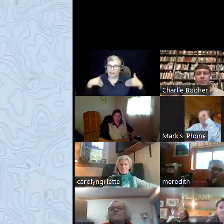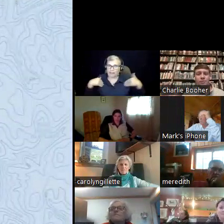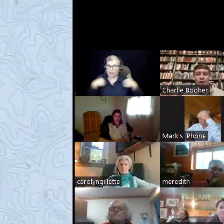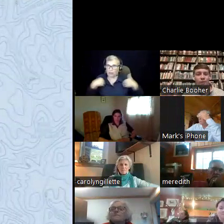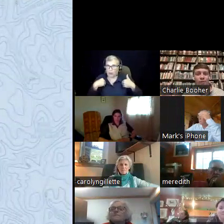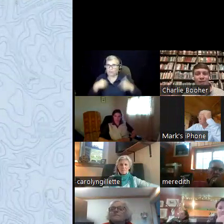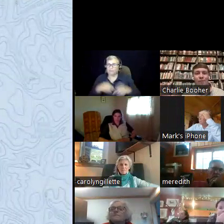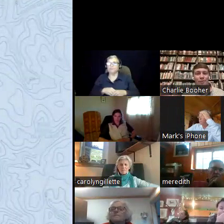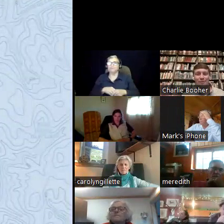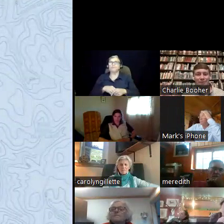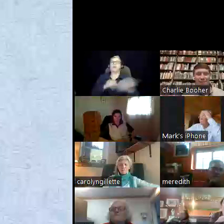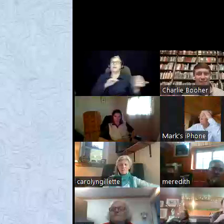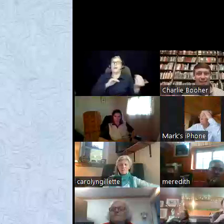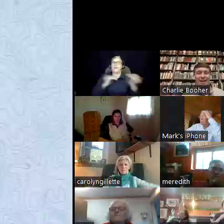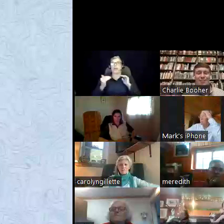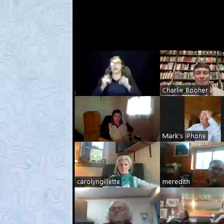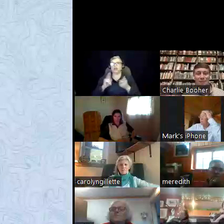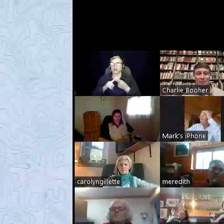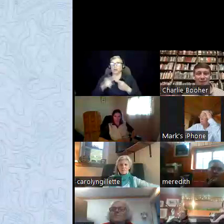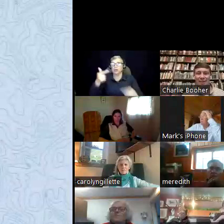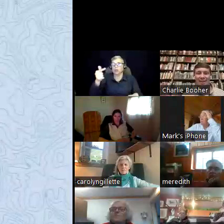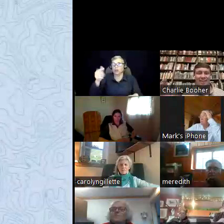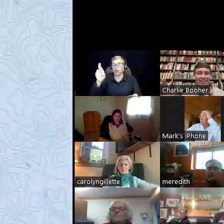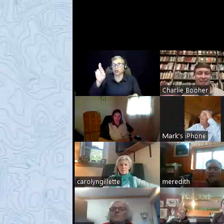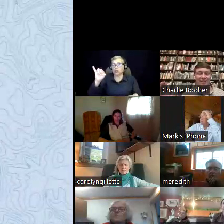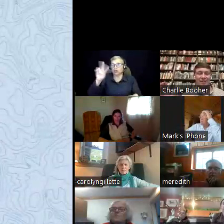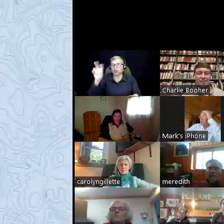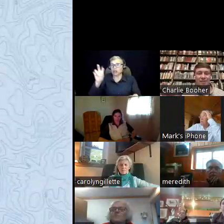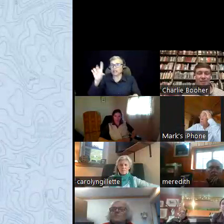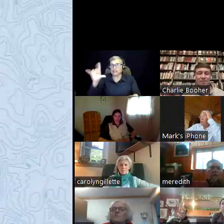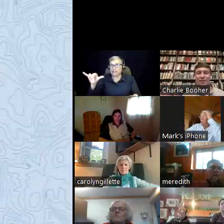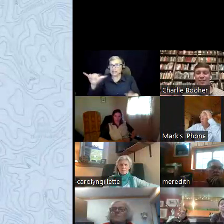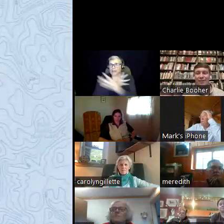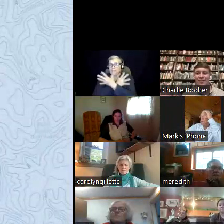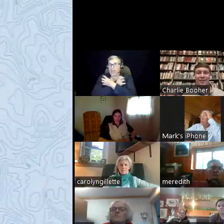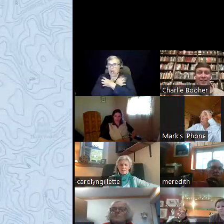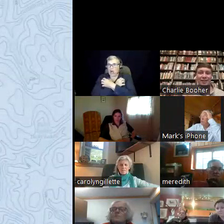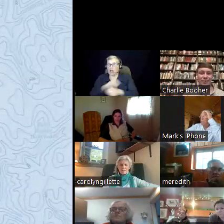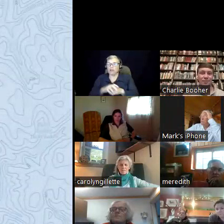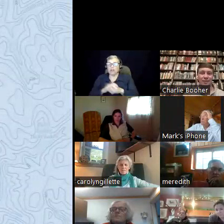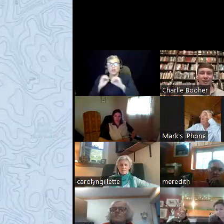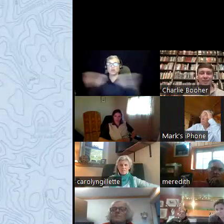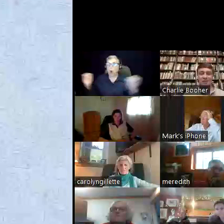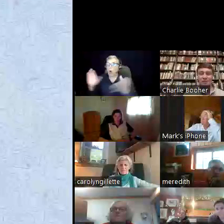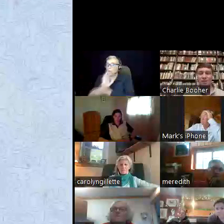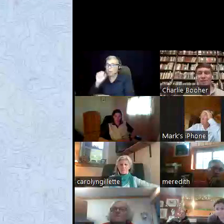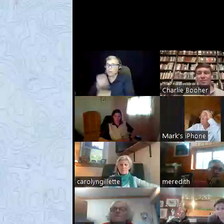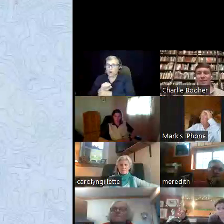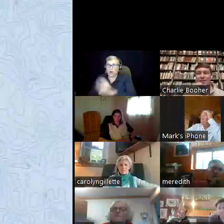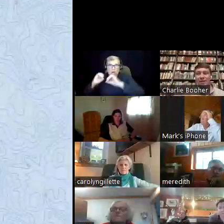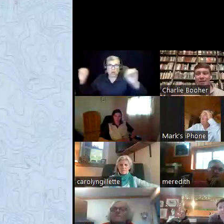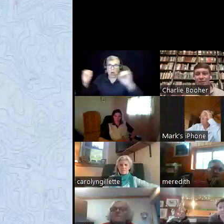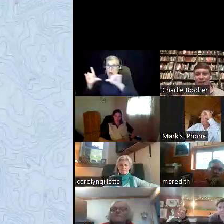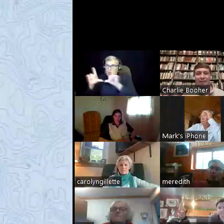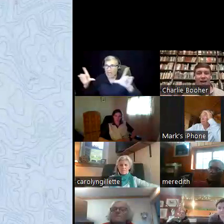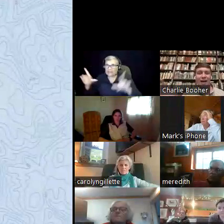trap a grizzly bear without any paperwork and you're doing it illegally, and you don't eat the